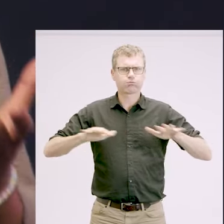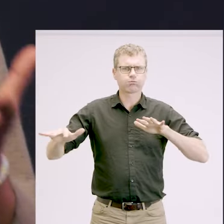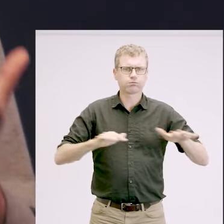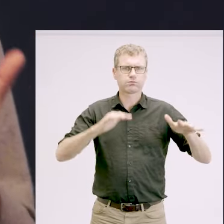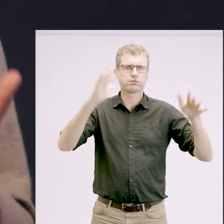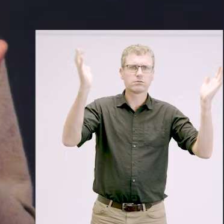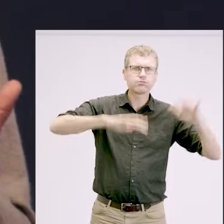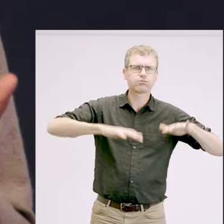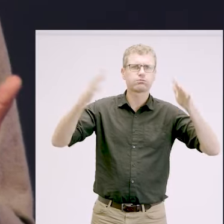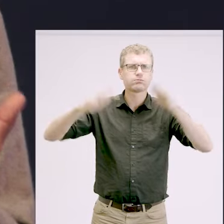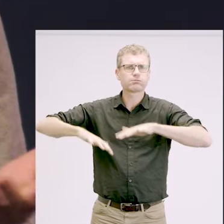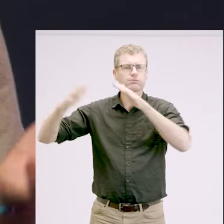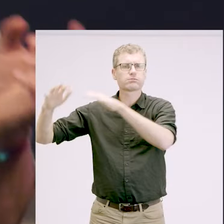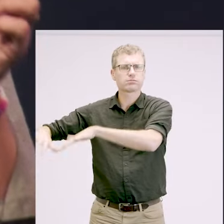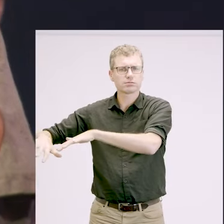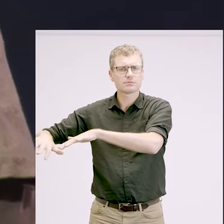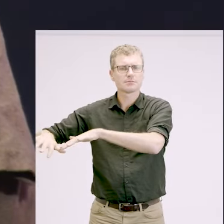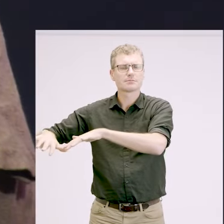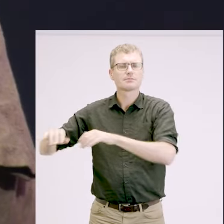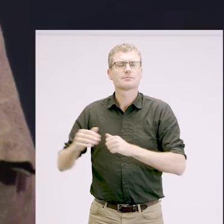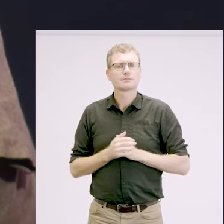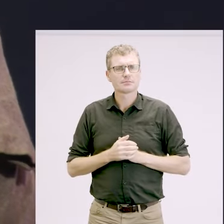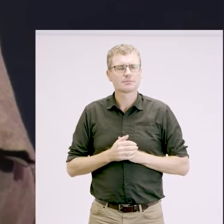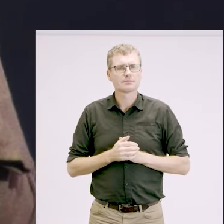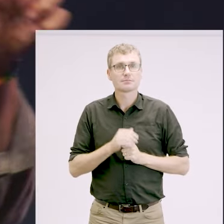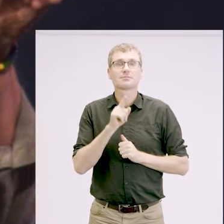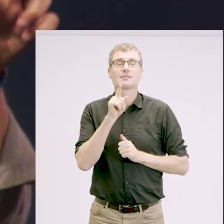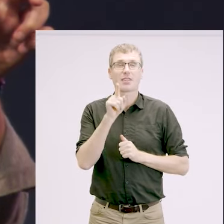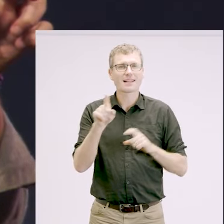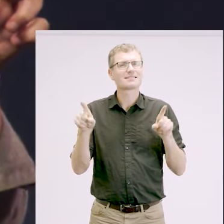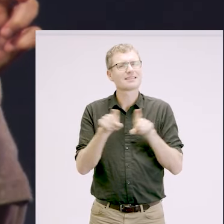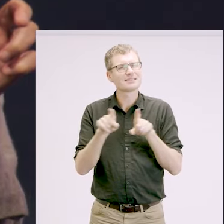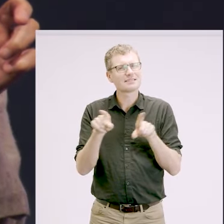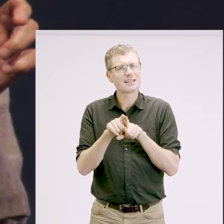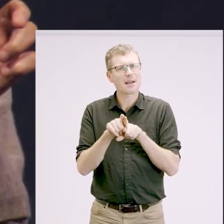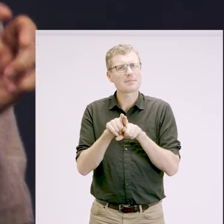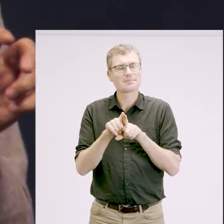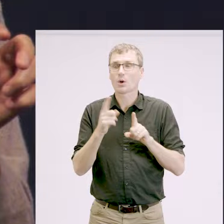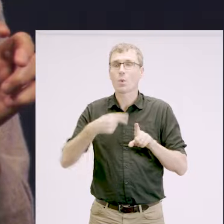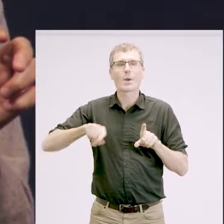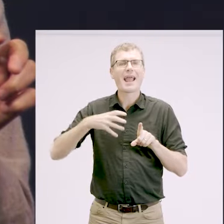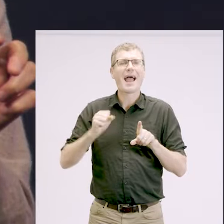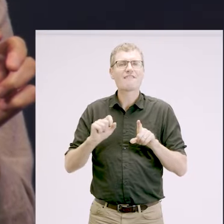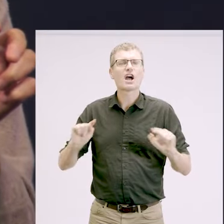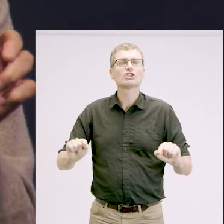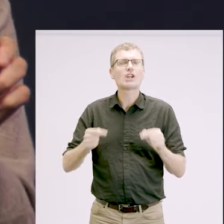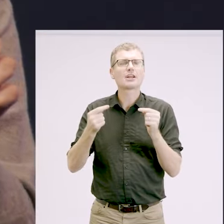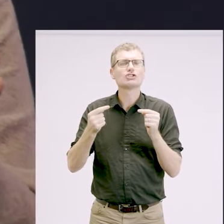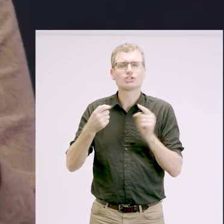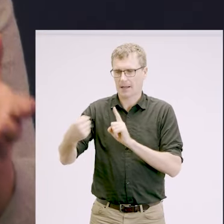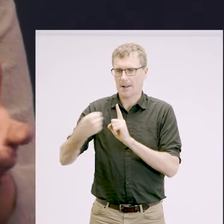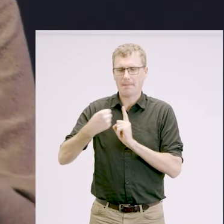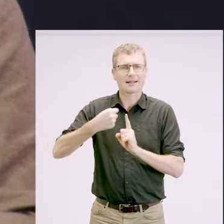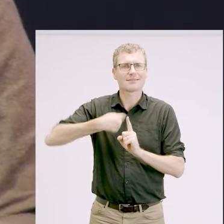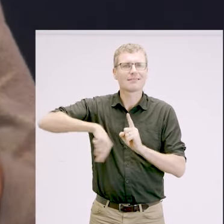basic foundational realities can tweak our understanding of who God is, right? Those